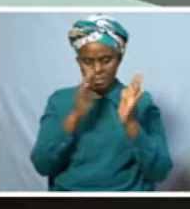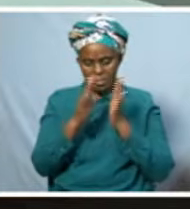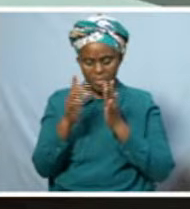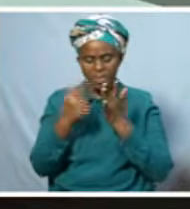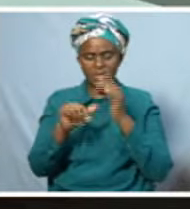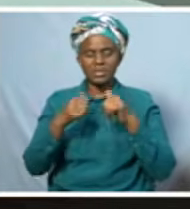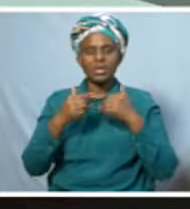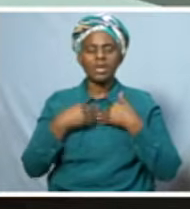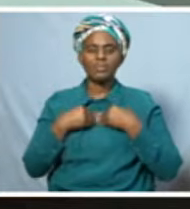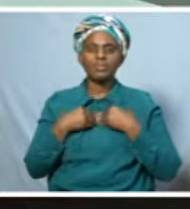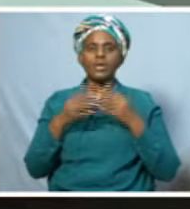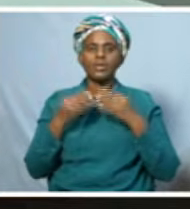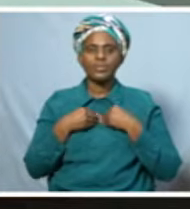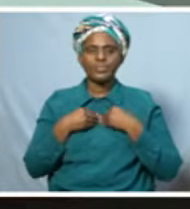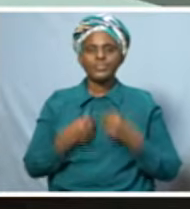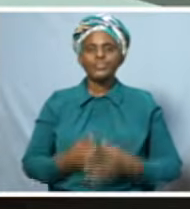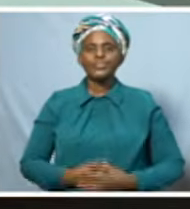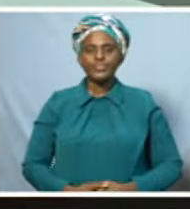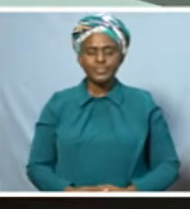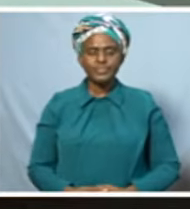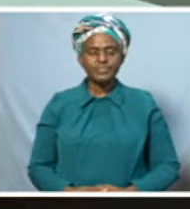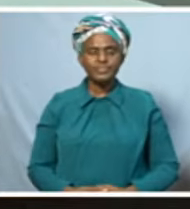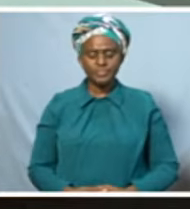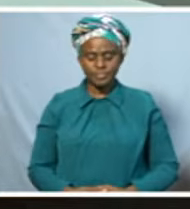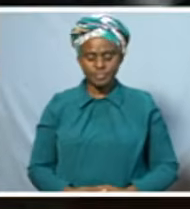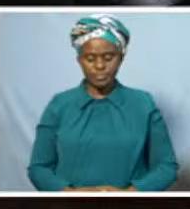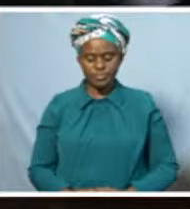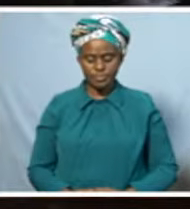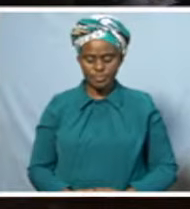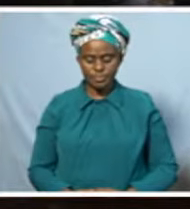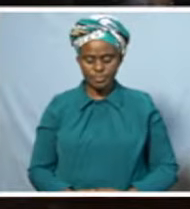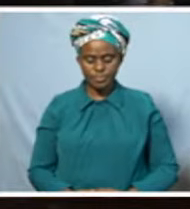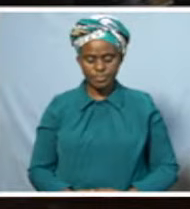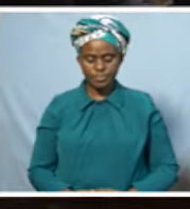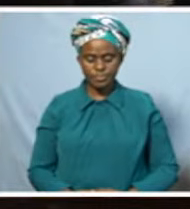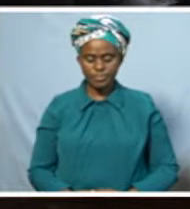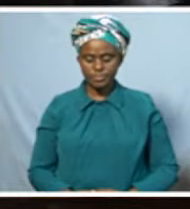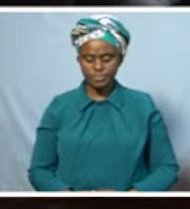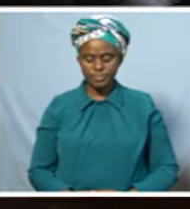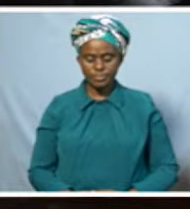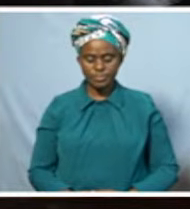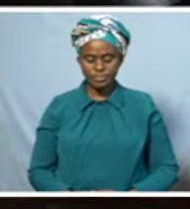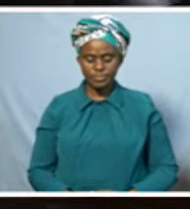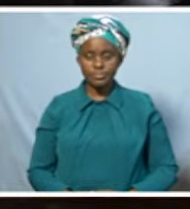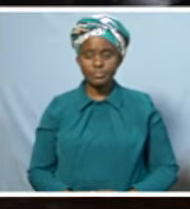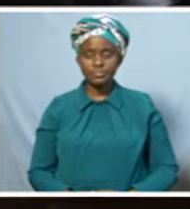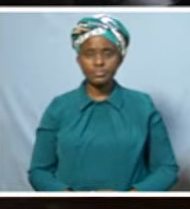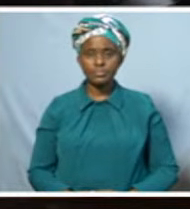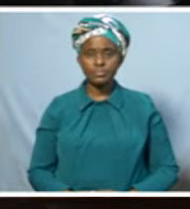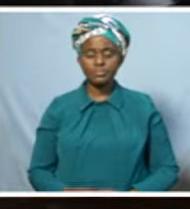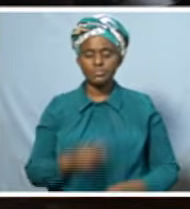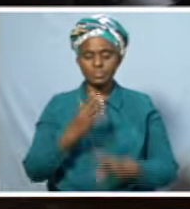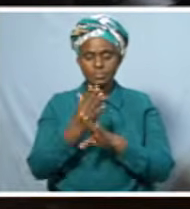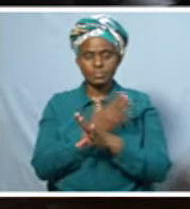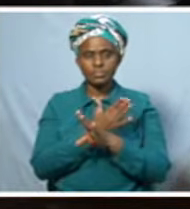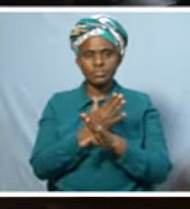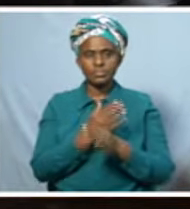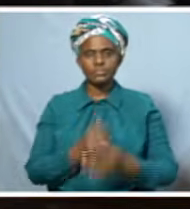we've adopted. I submit. Honorable Chala, it's a different question. Okay, maybe before we